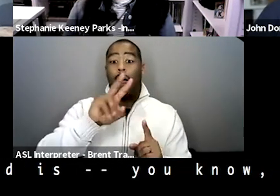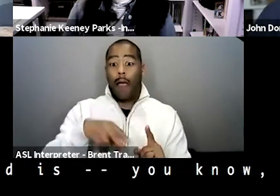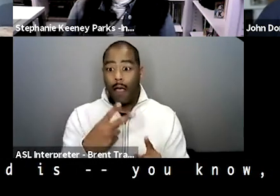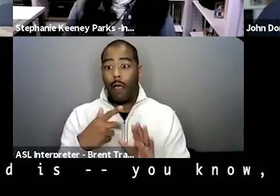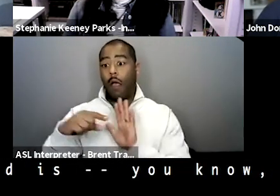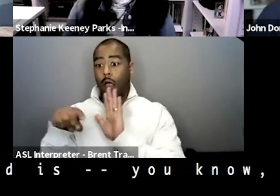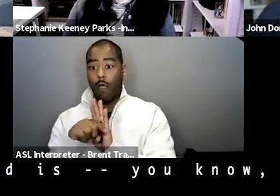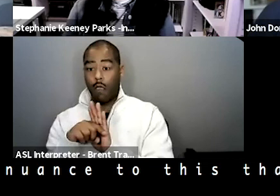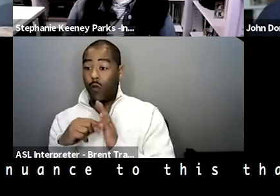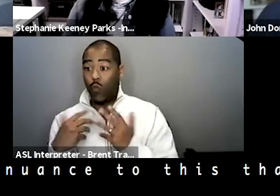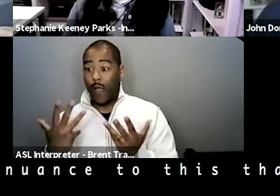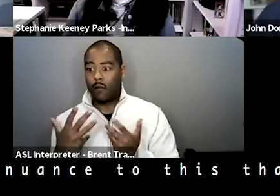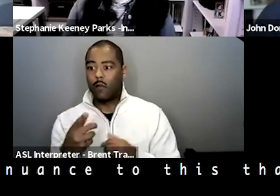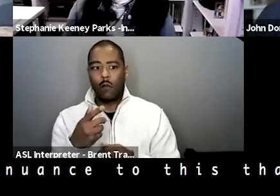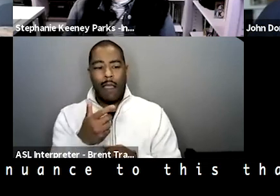a double-edged sword. And